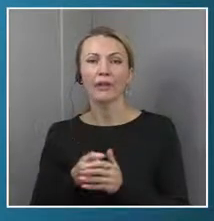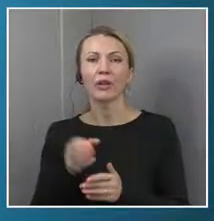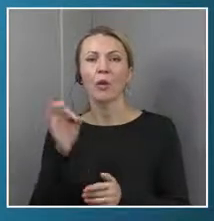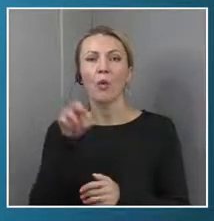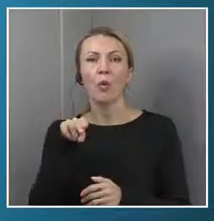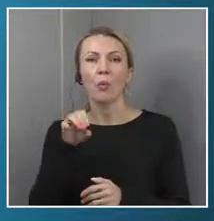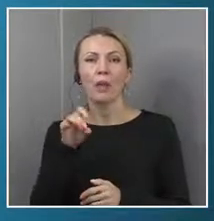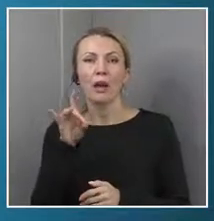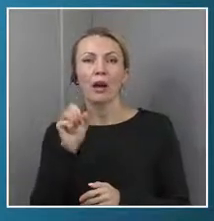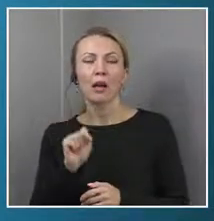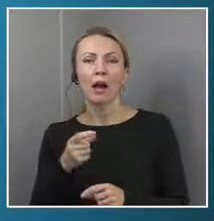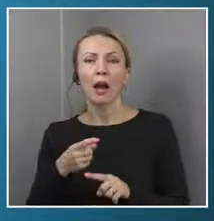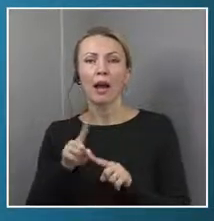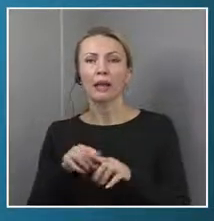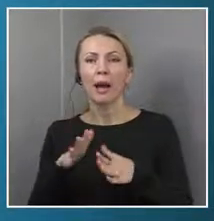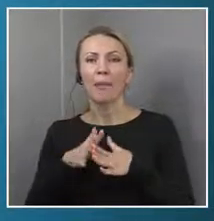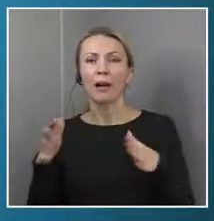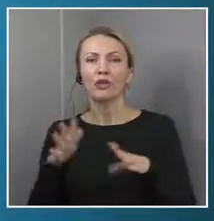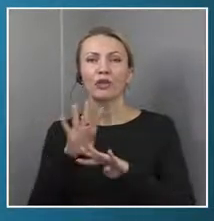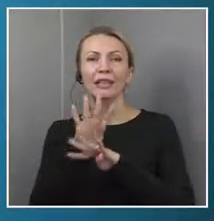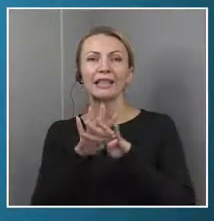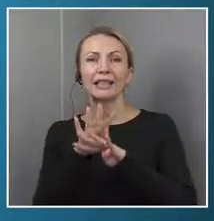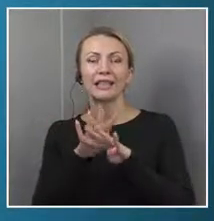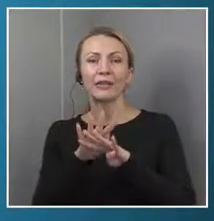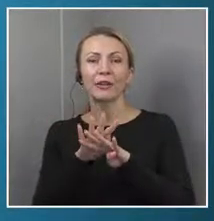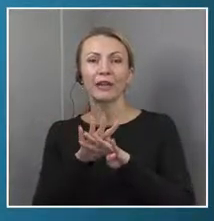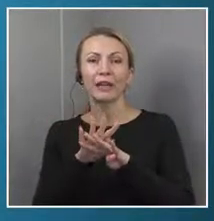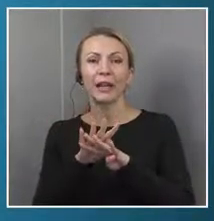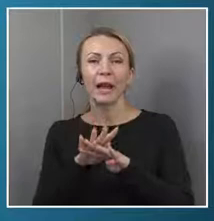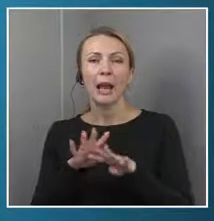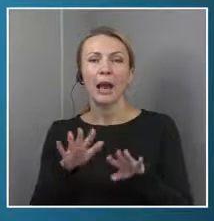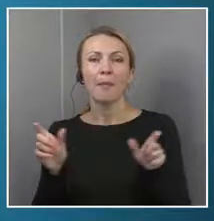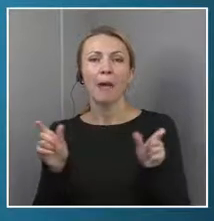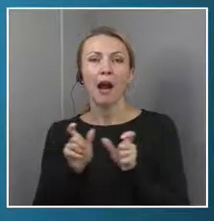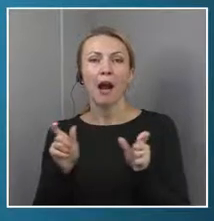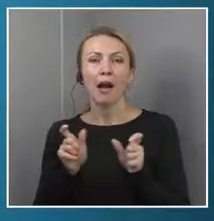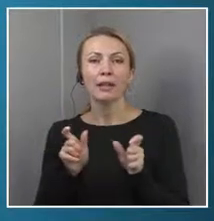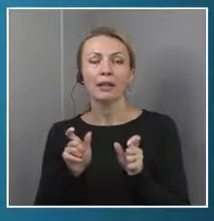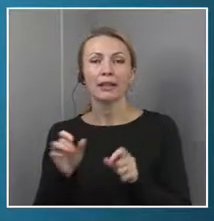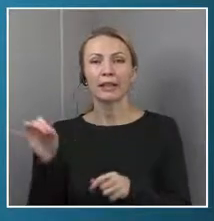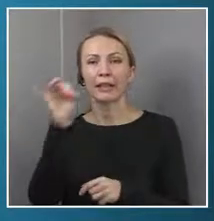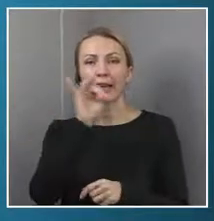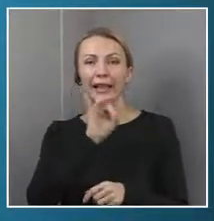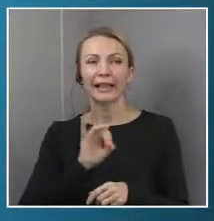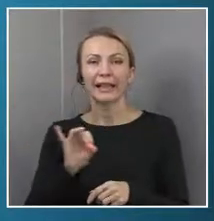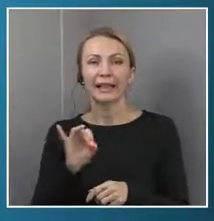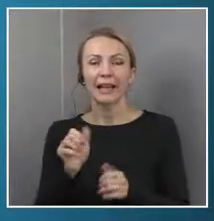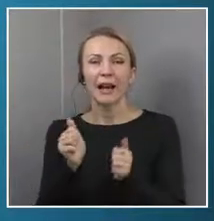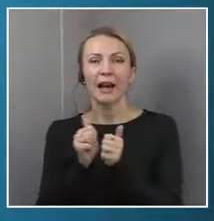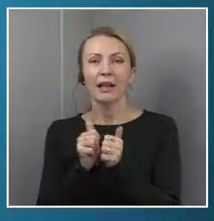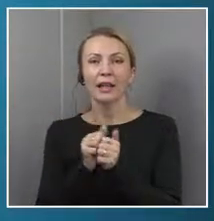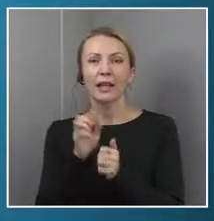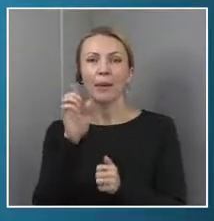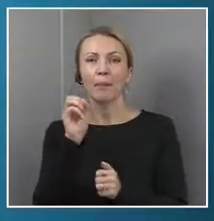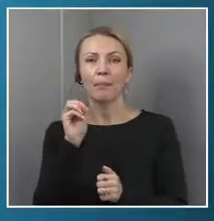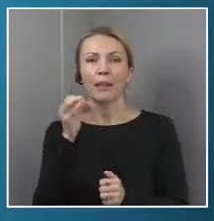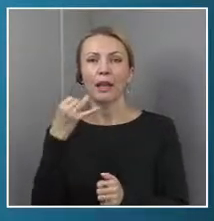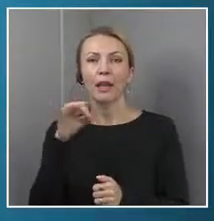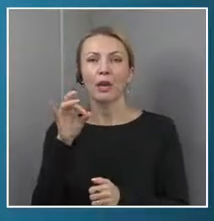Pace, White Cube, Opera Gallery. These are large network